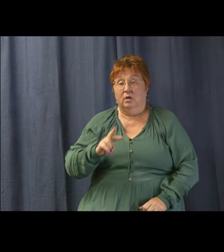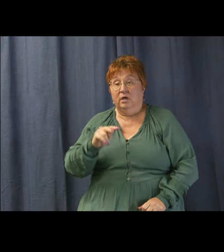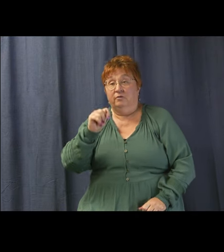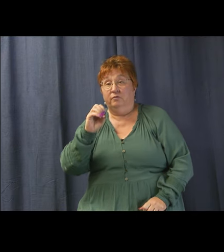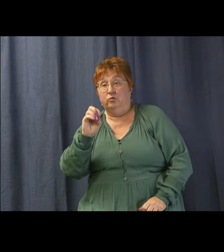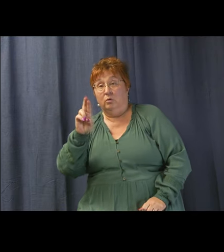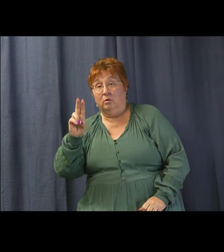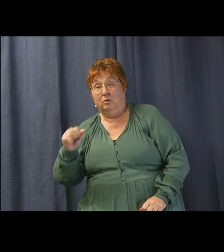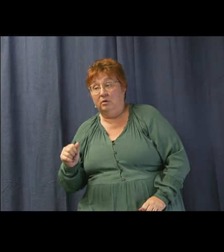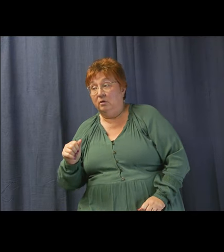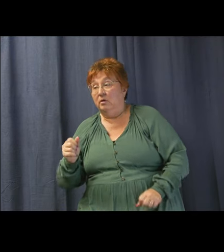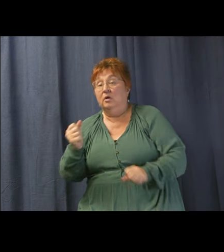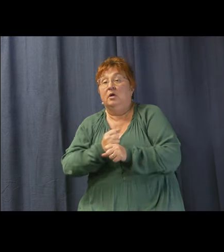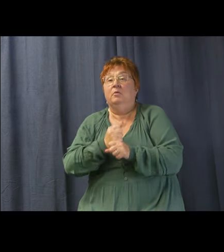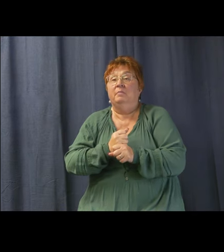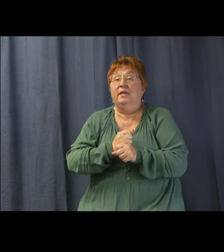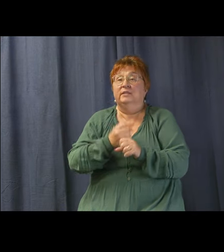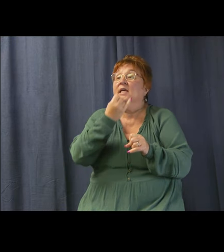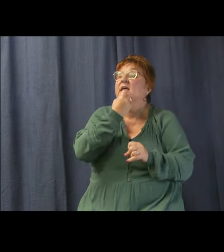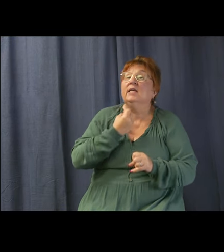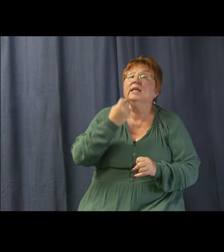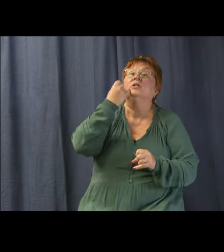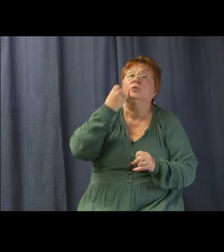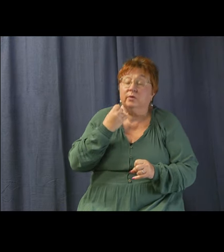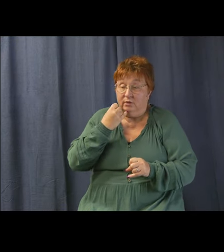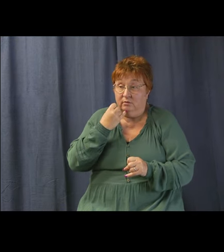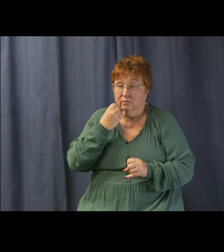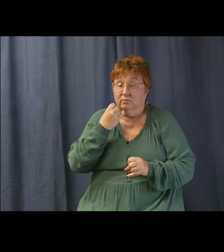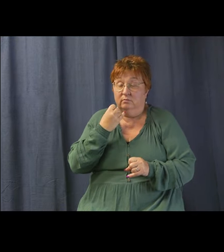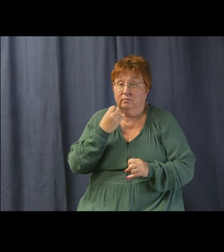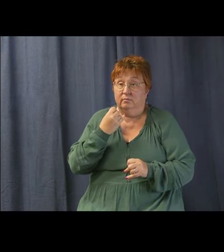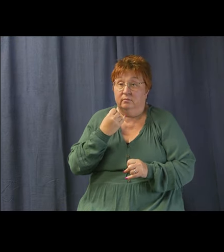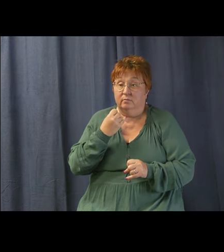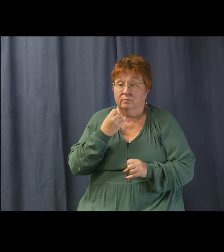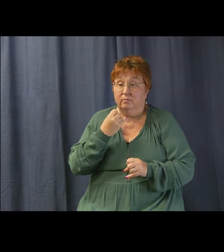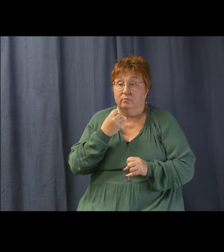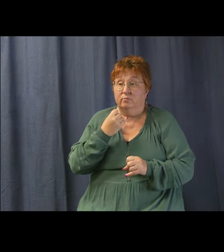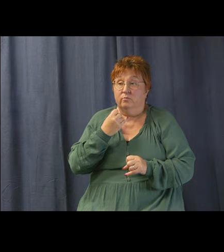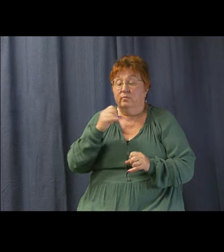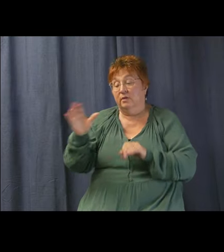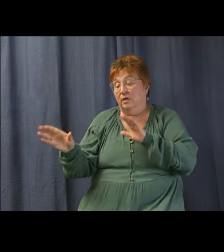talks about the creation of Israel. So God creates the heavens and the